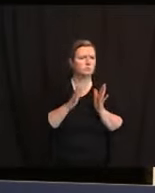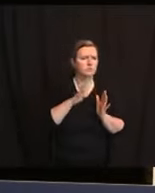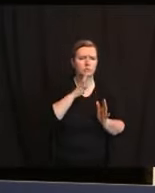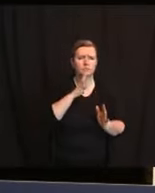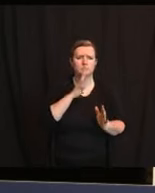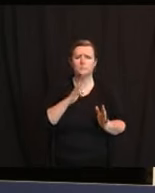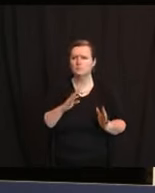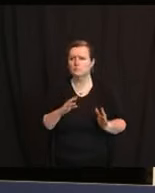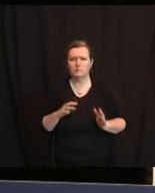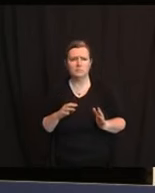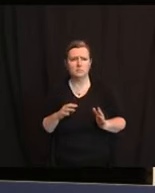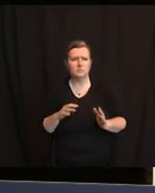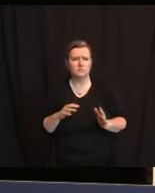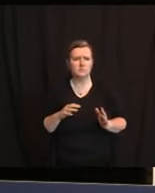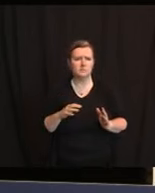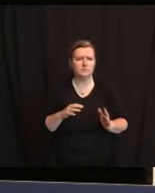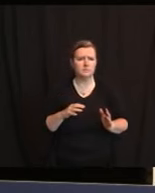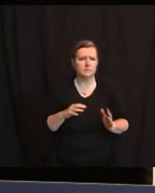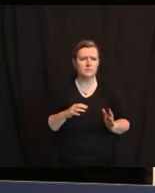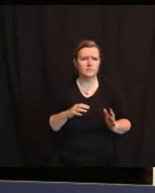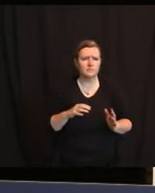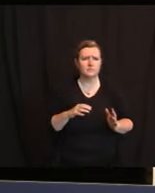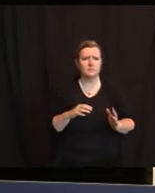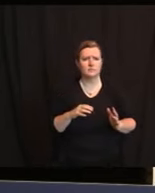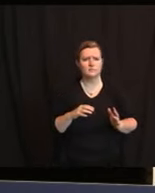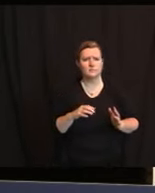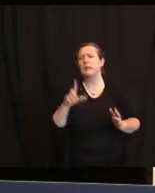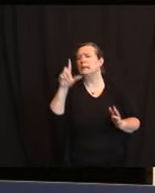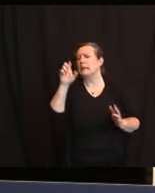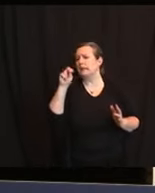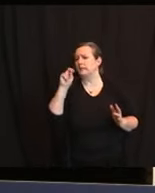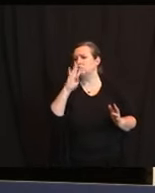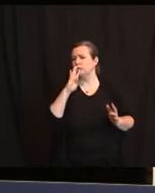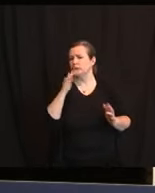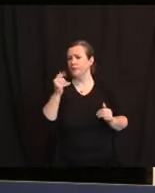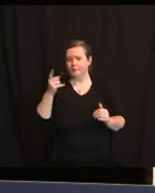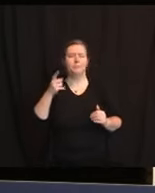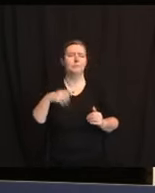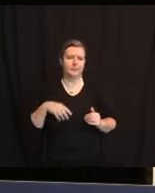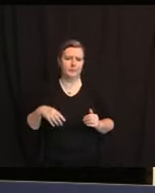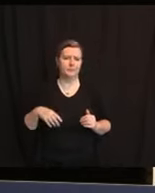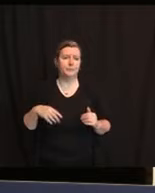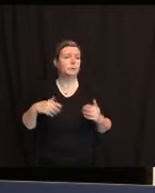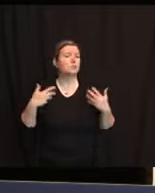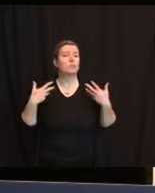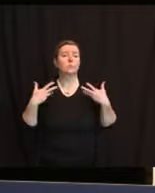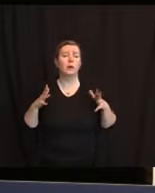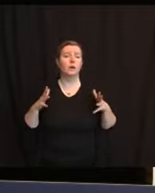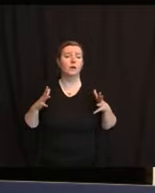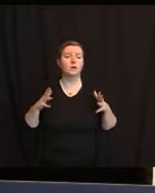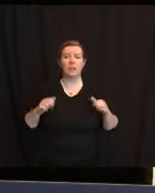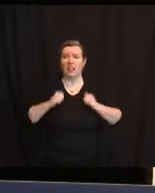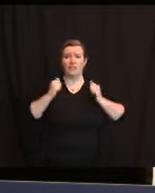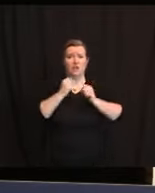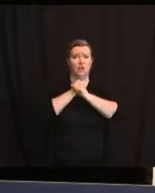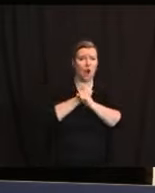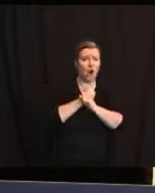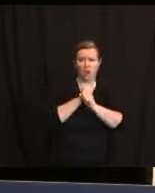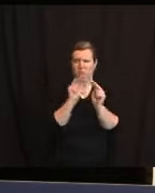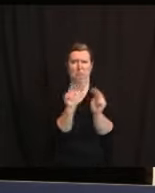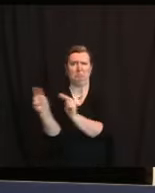on a plan. And we do not want the lifeguards supervising and watching for social distance. We want them to